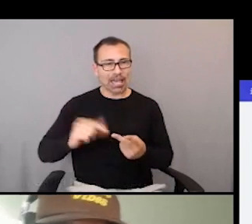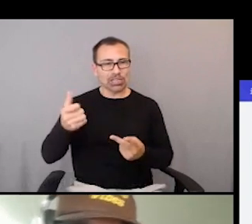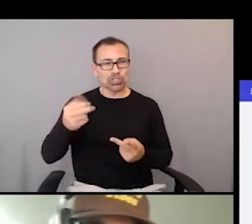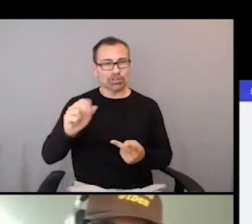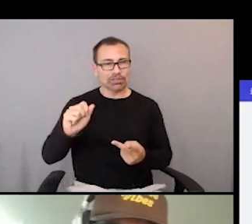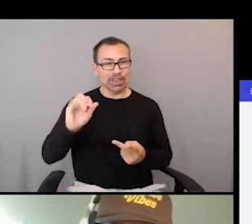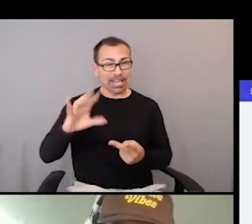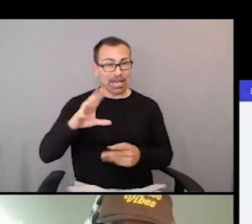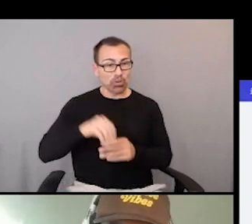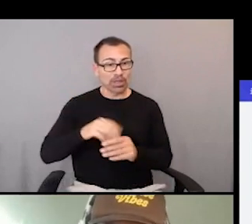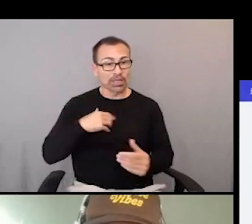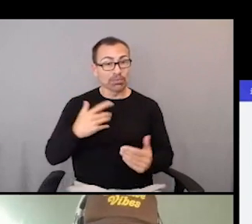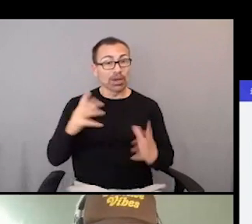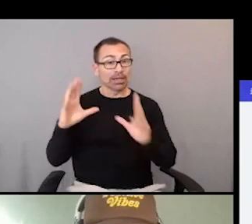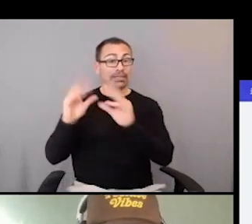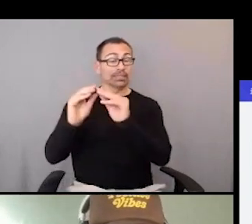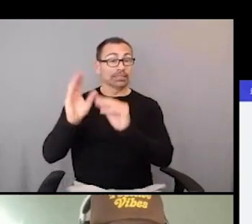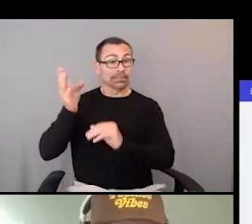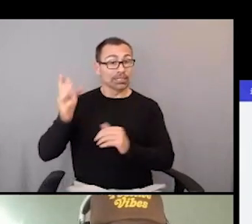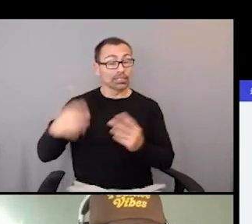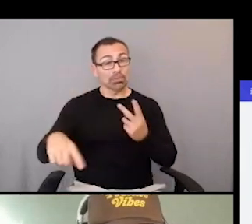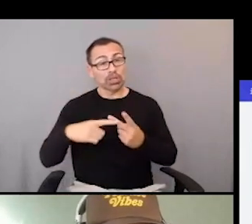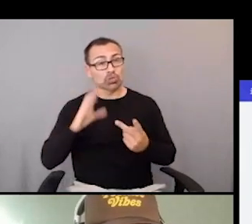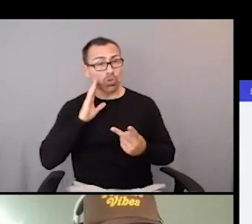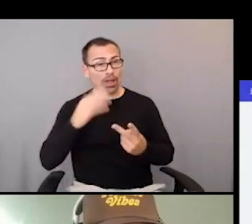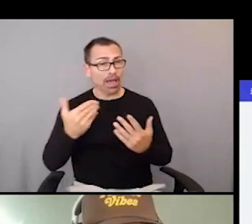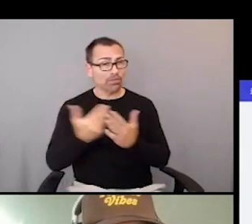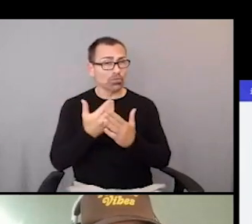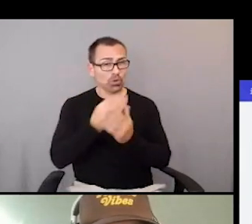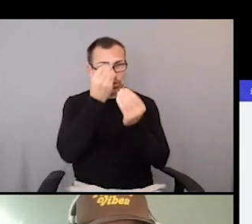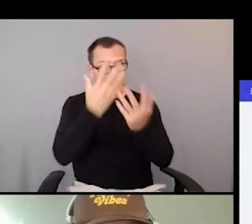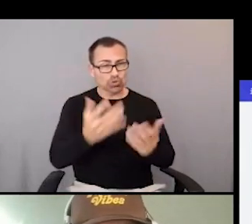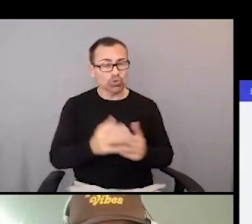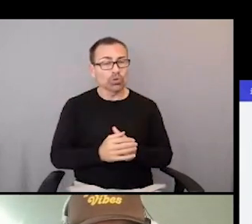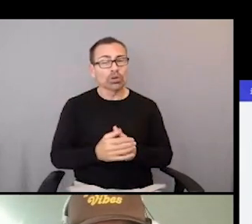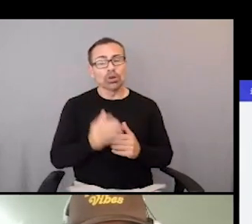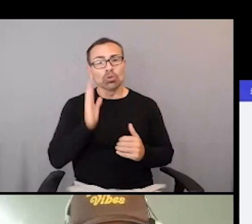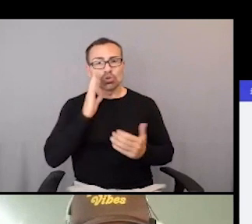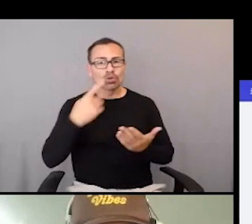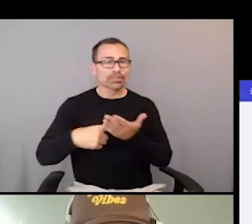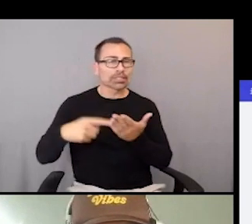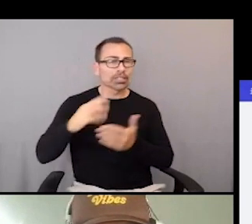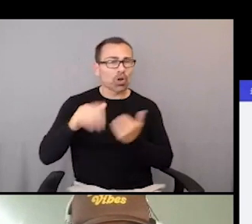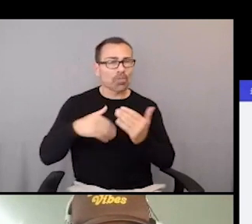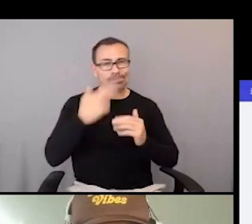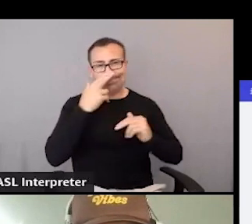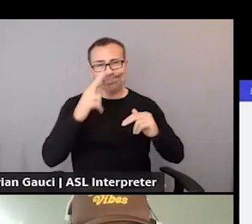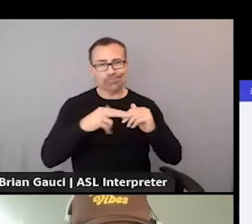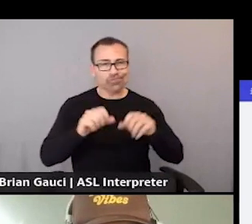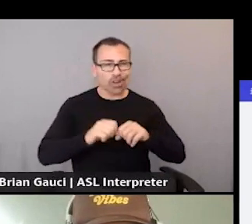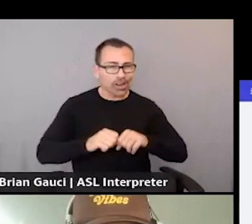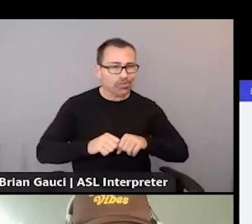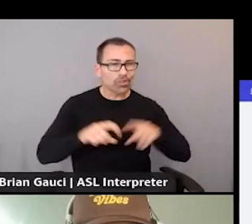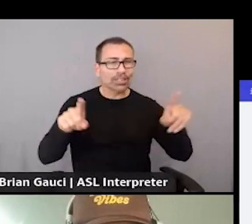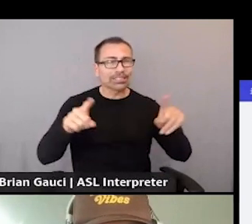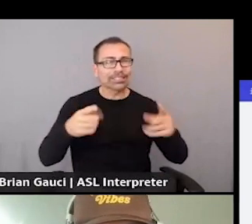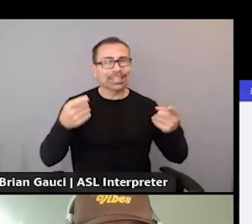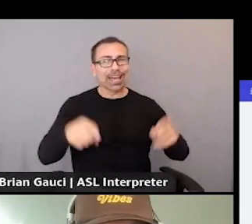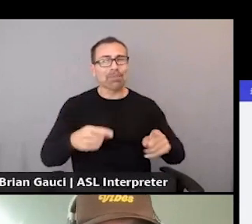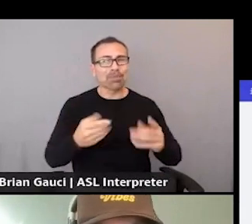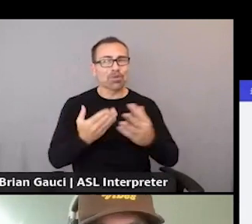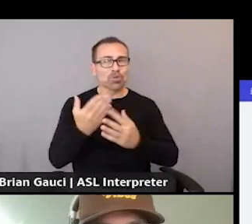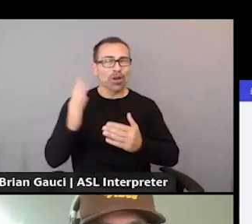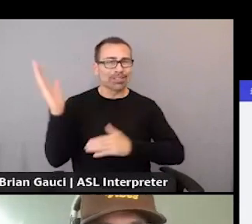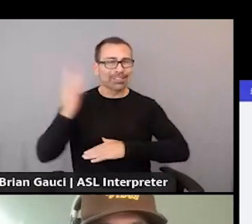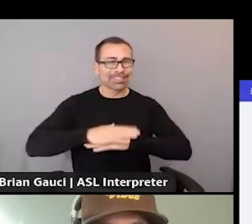New with AppSync, which is going to go over all of these fun releases that we had throughout the year and sort of get everyone caught up. All